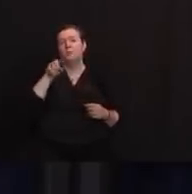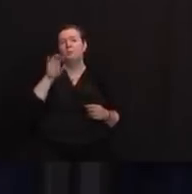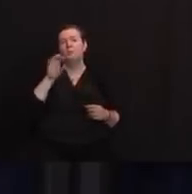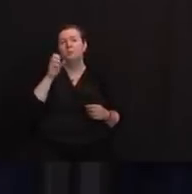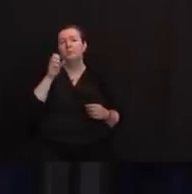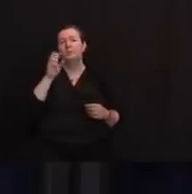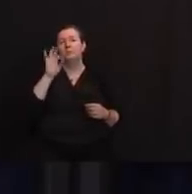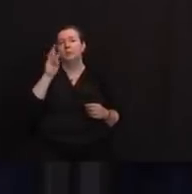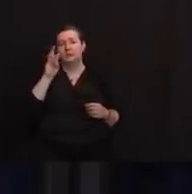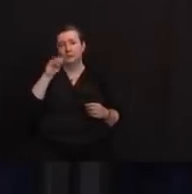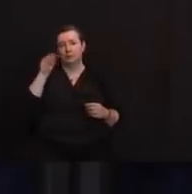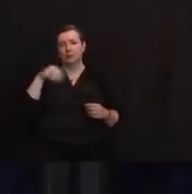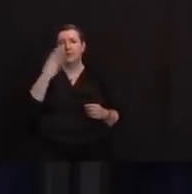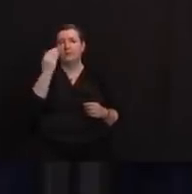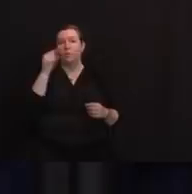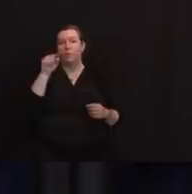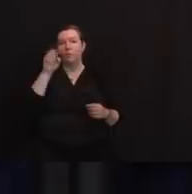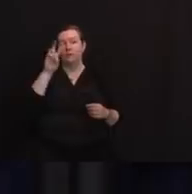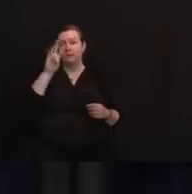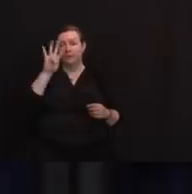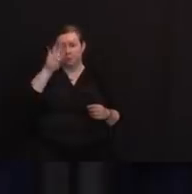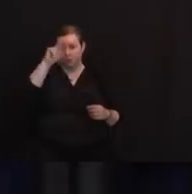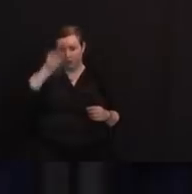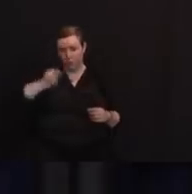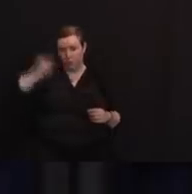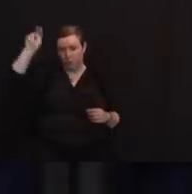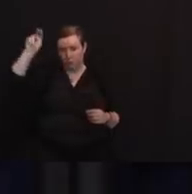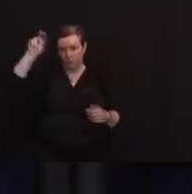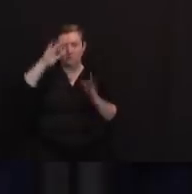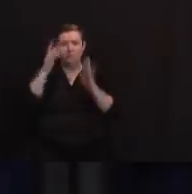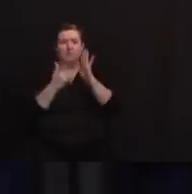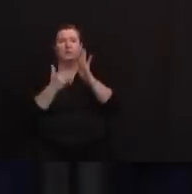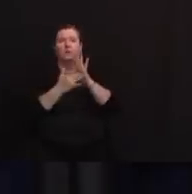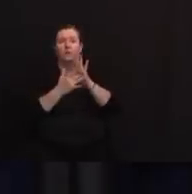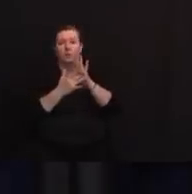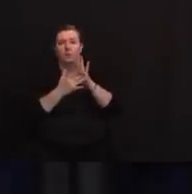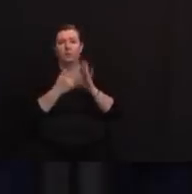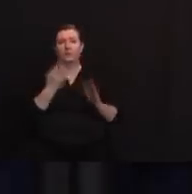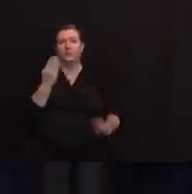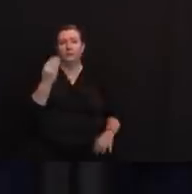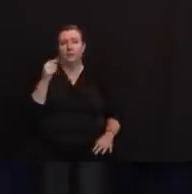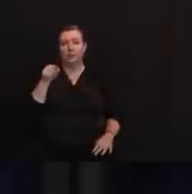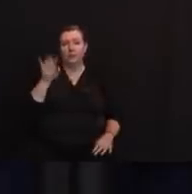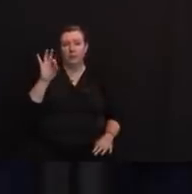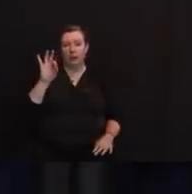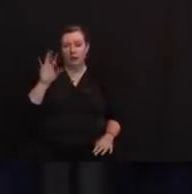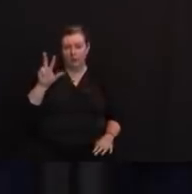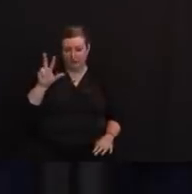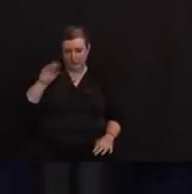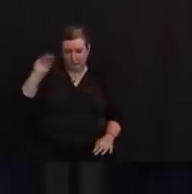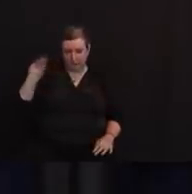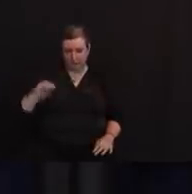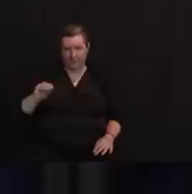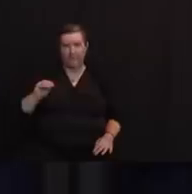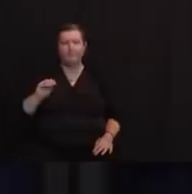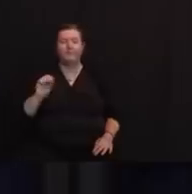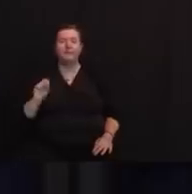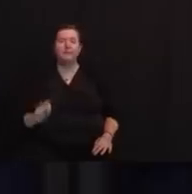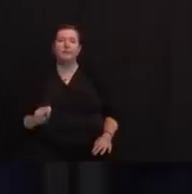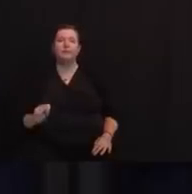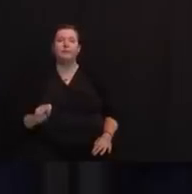reports 14.64, the central part of the state 14.93, and the southern part of the state